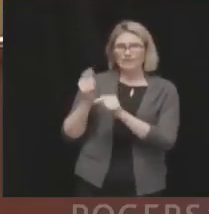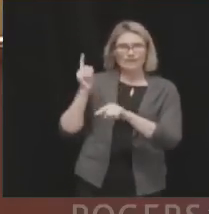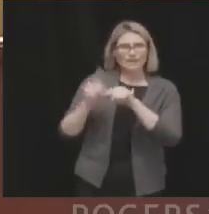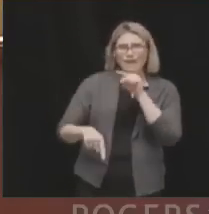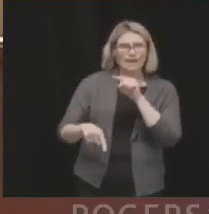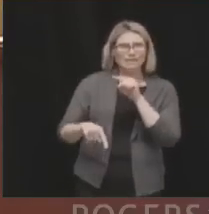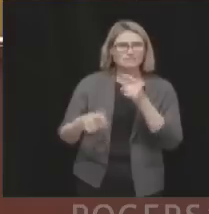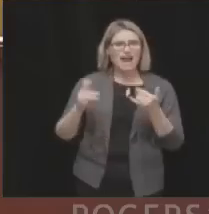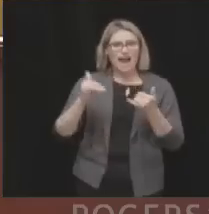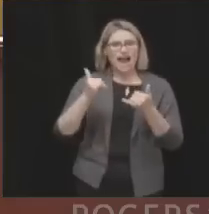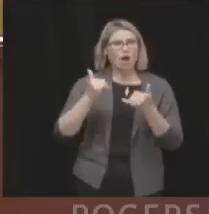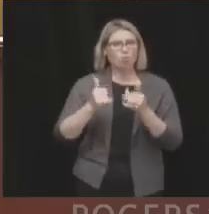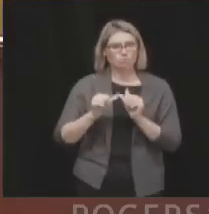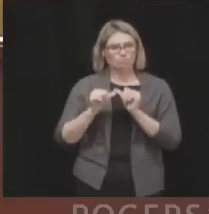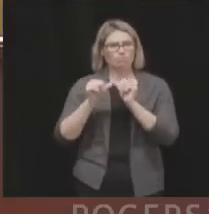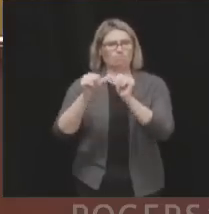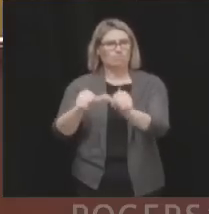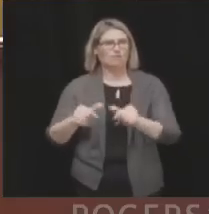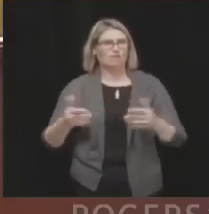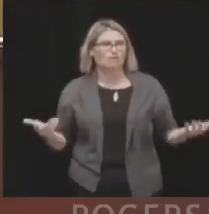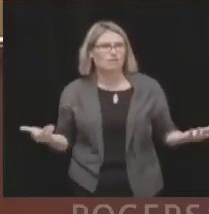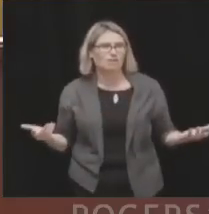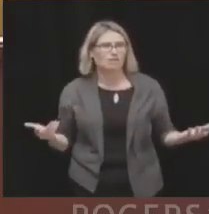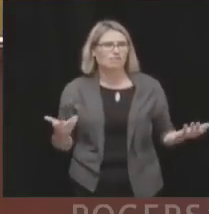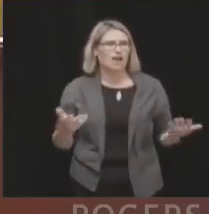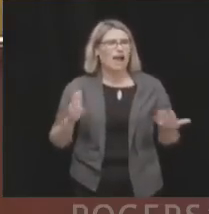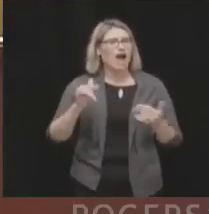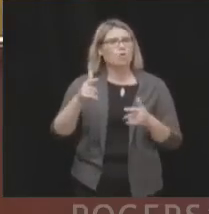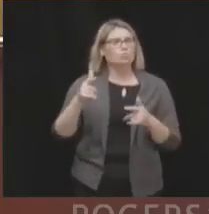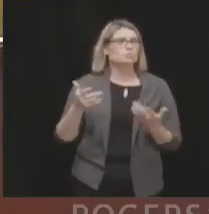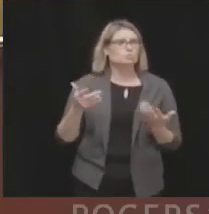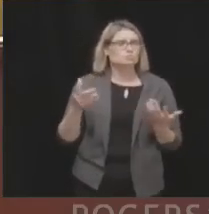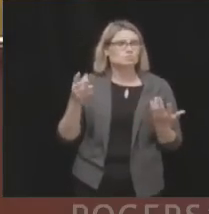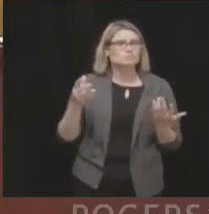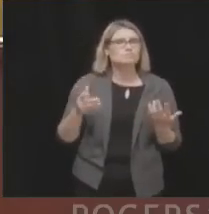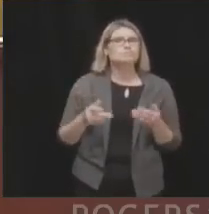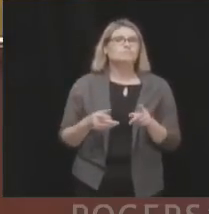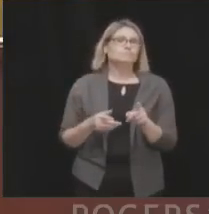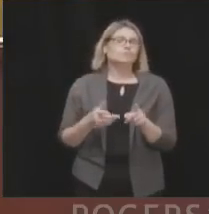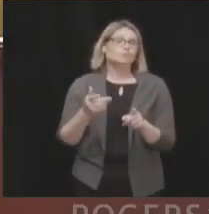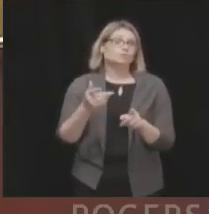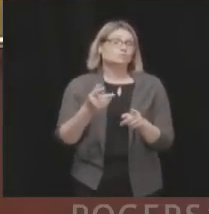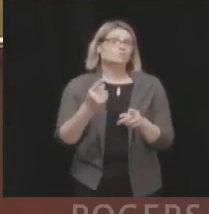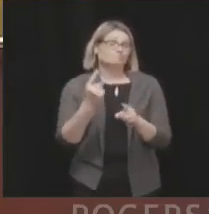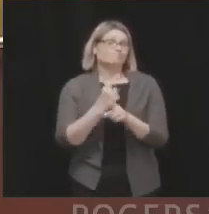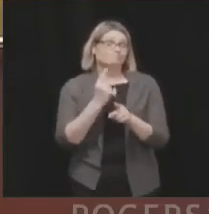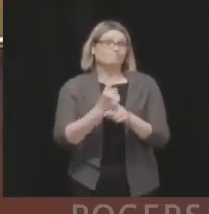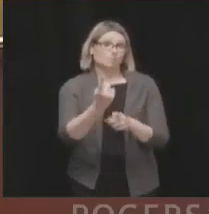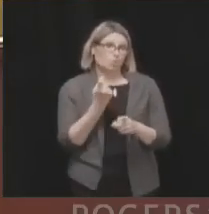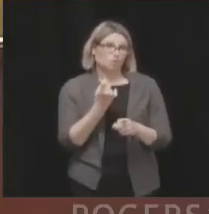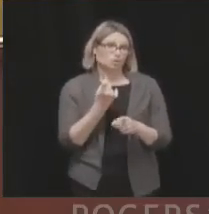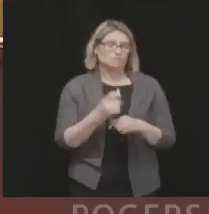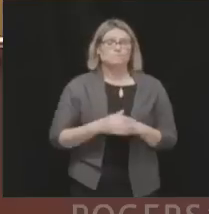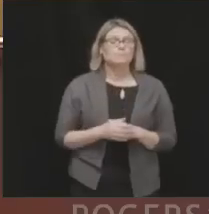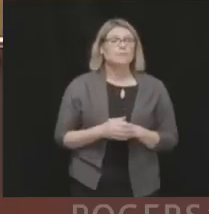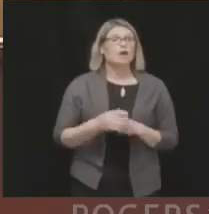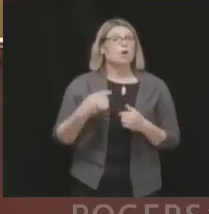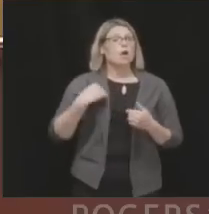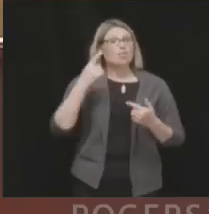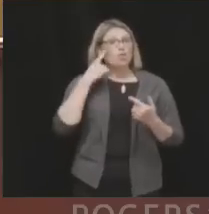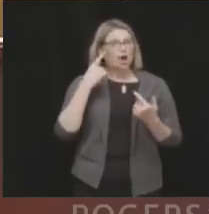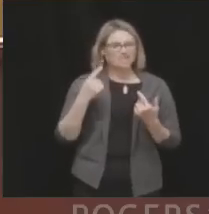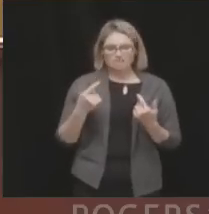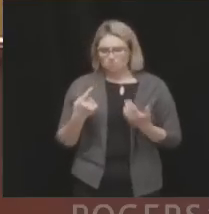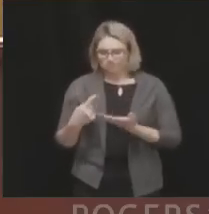with the knowledge we have today of the virus and how it spreads, it would not be appropriate for us to suggest that we were in a position